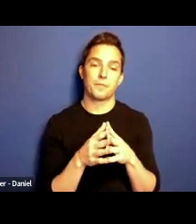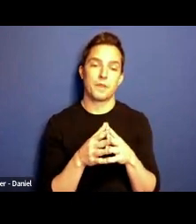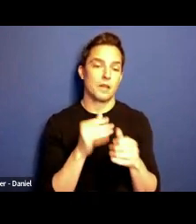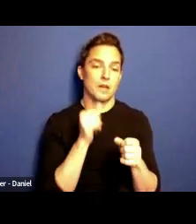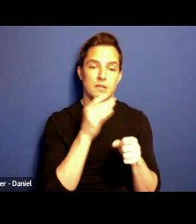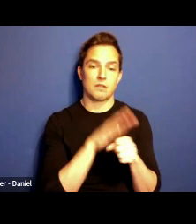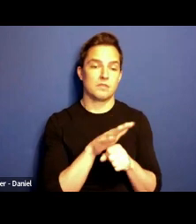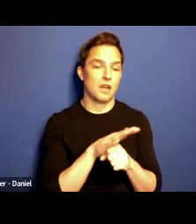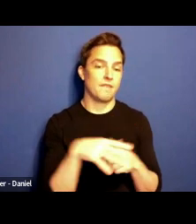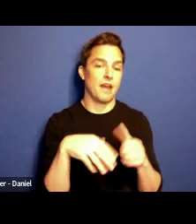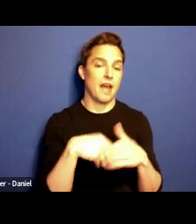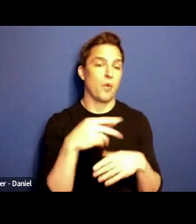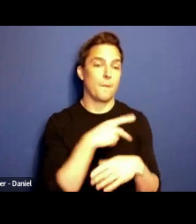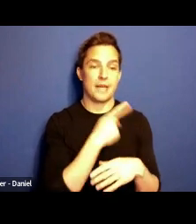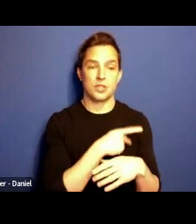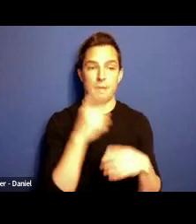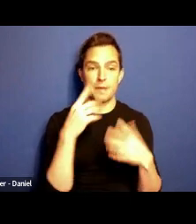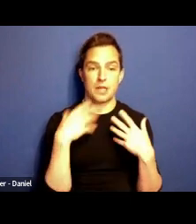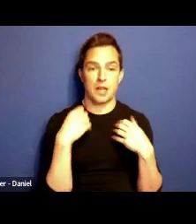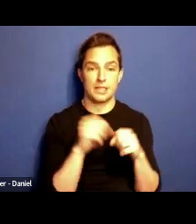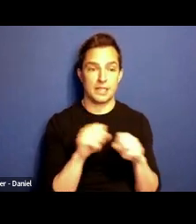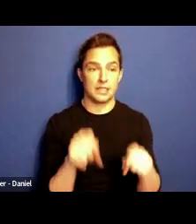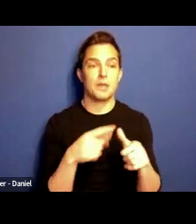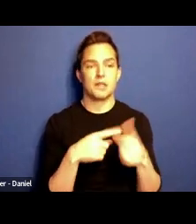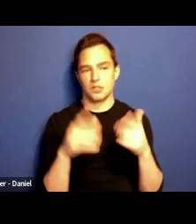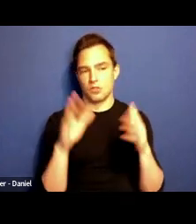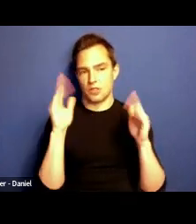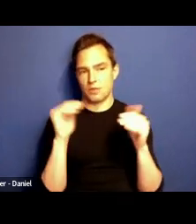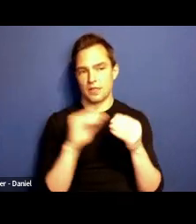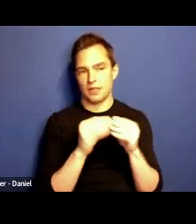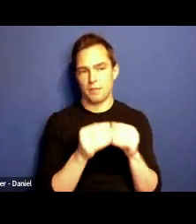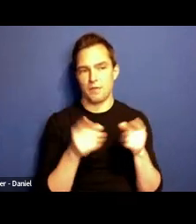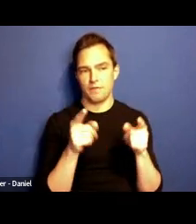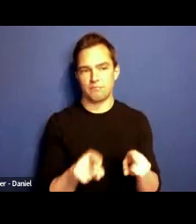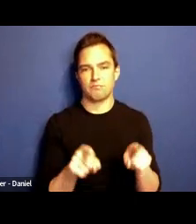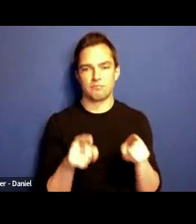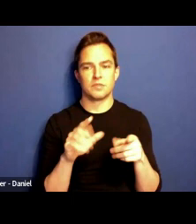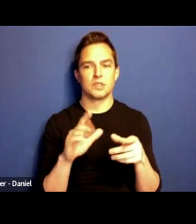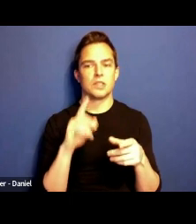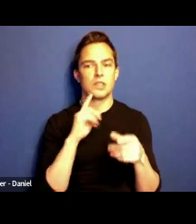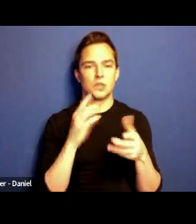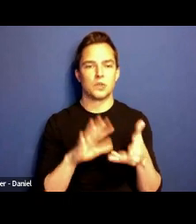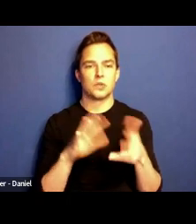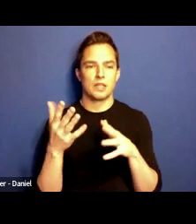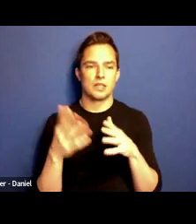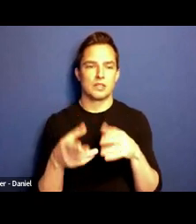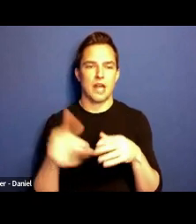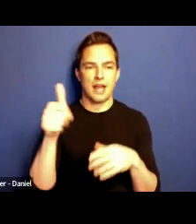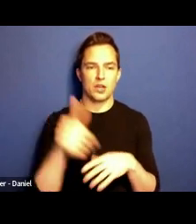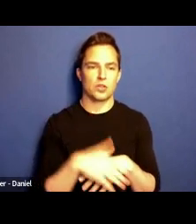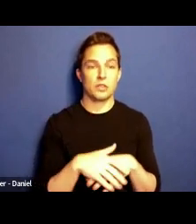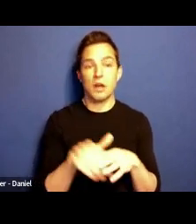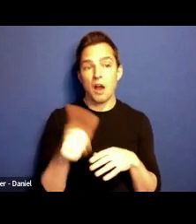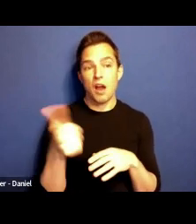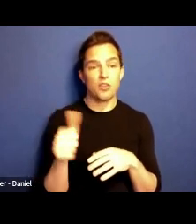inadequate outpatient mental health system, then you would expect the number of incident acute crises to be higher. And there are other